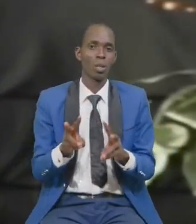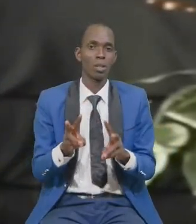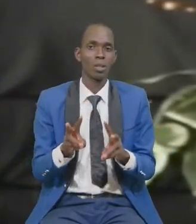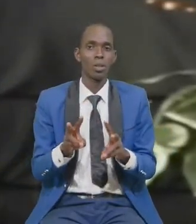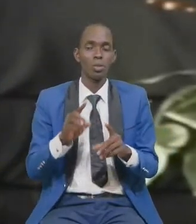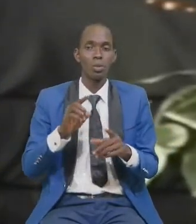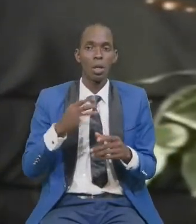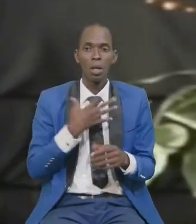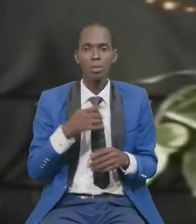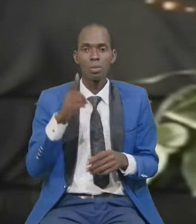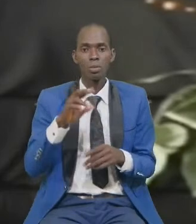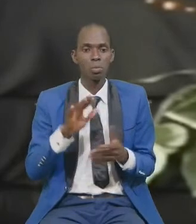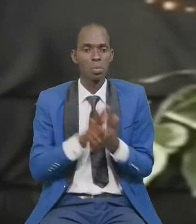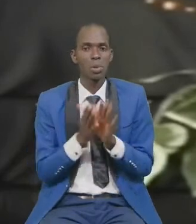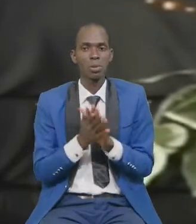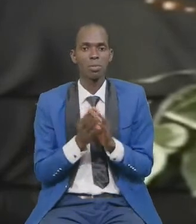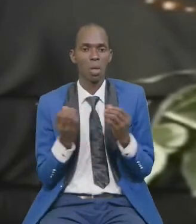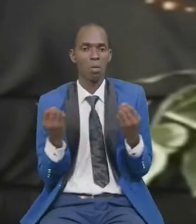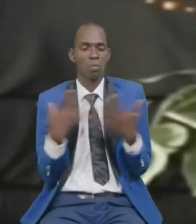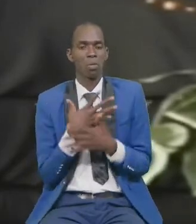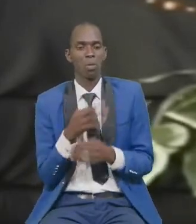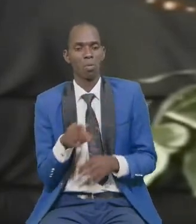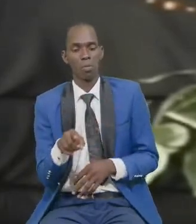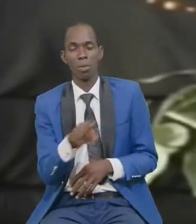and you're afraid of them,